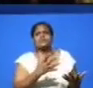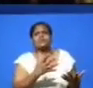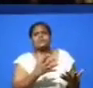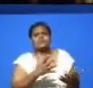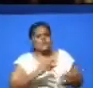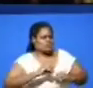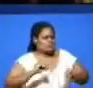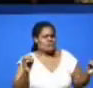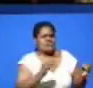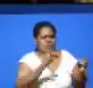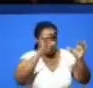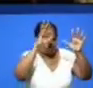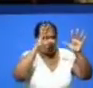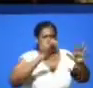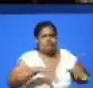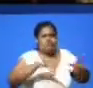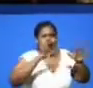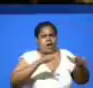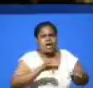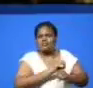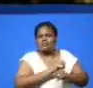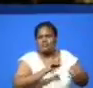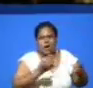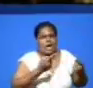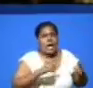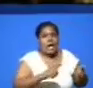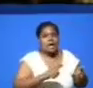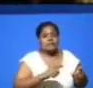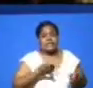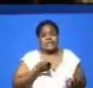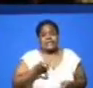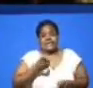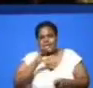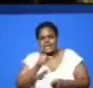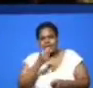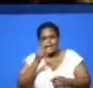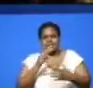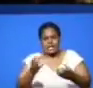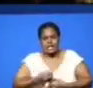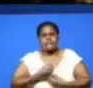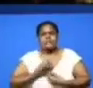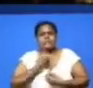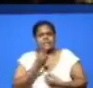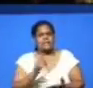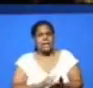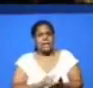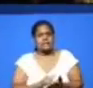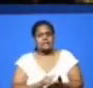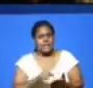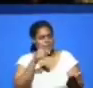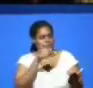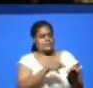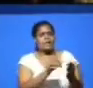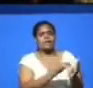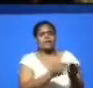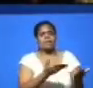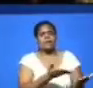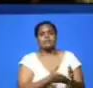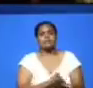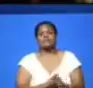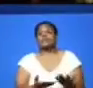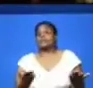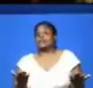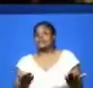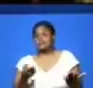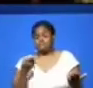rain nor dew until I say so, according to the word. And right